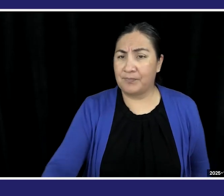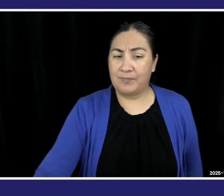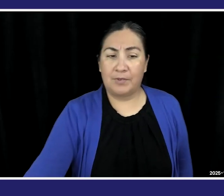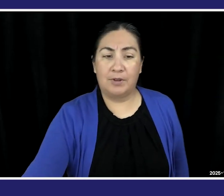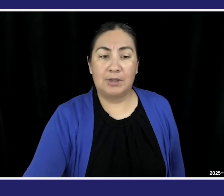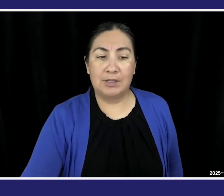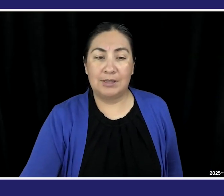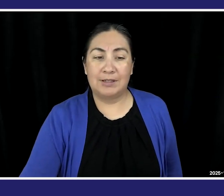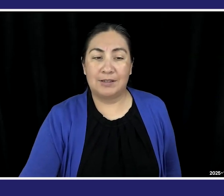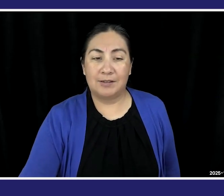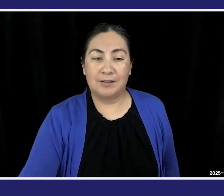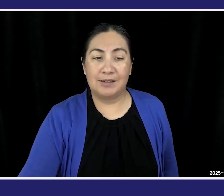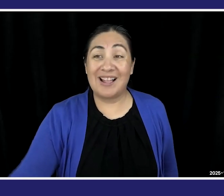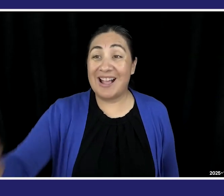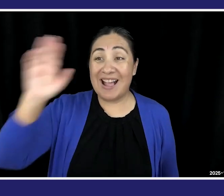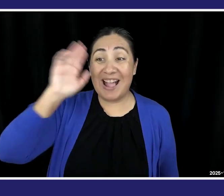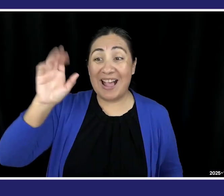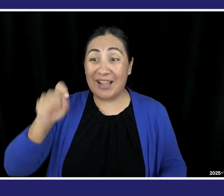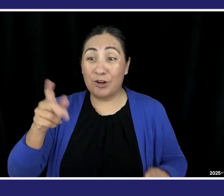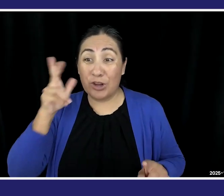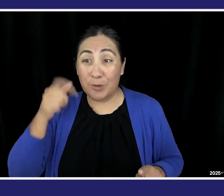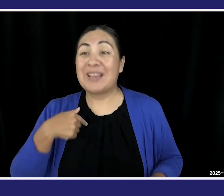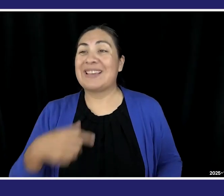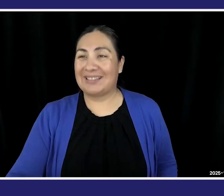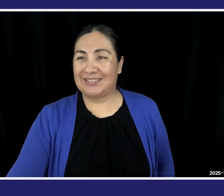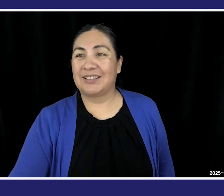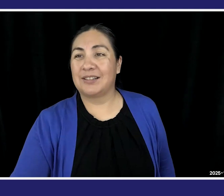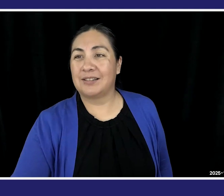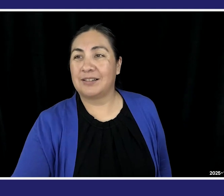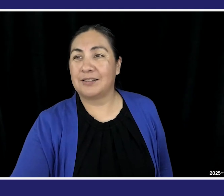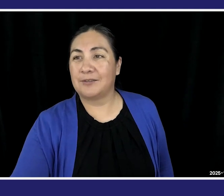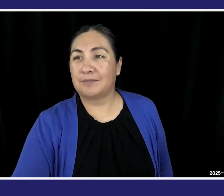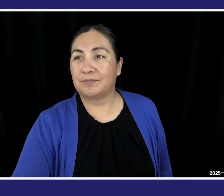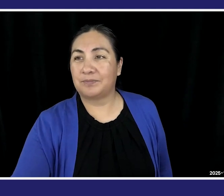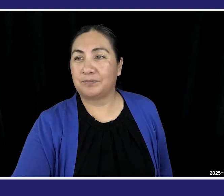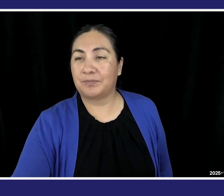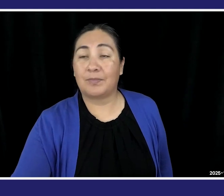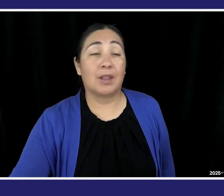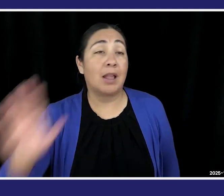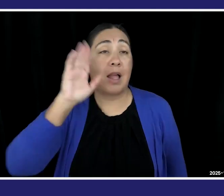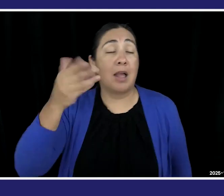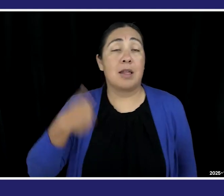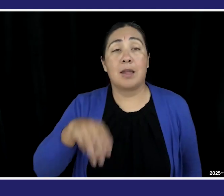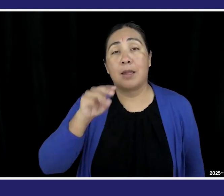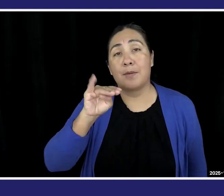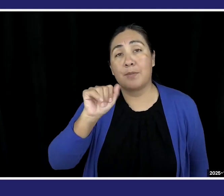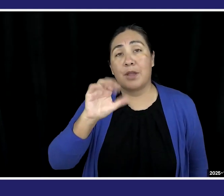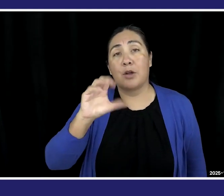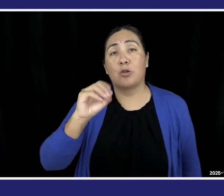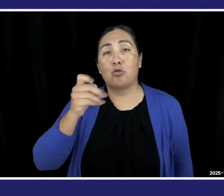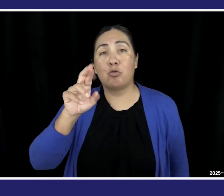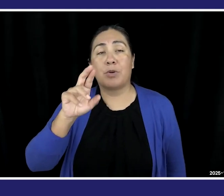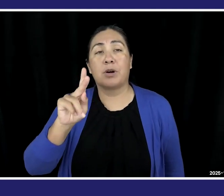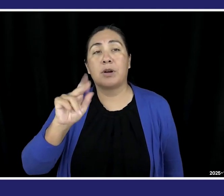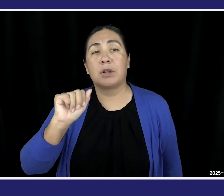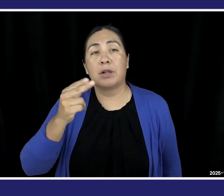Hi, can you hear me? Yes, we can. Go ahead. Thank you. Hi, my name is Mia Cooper-Khan. I'm the Senior Manager of Integrated